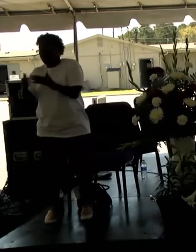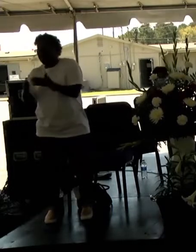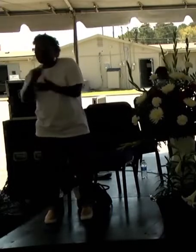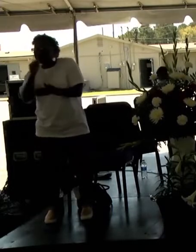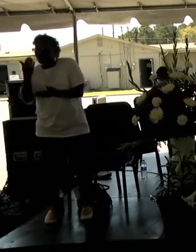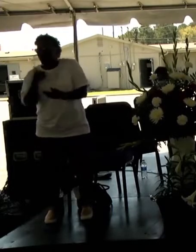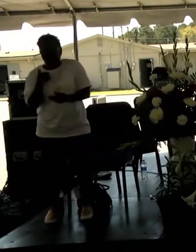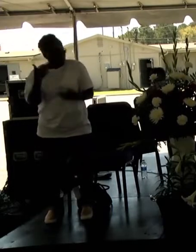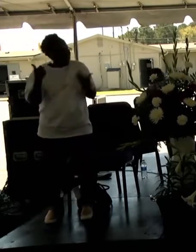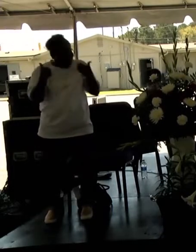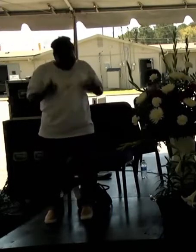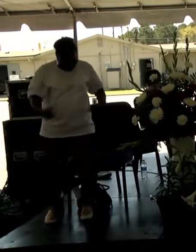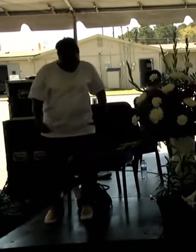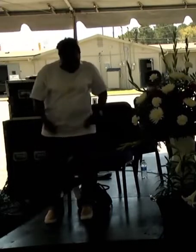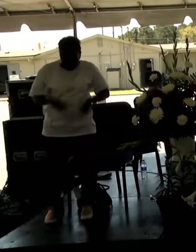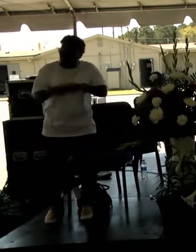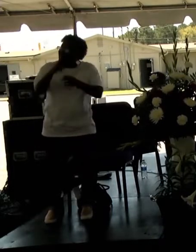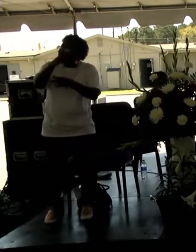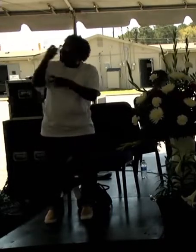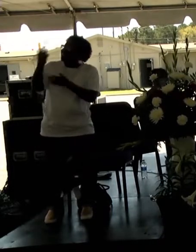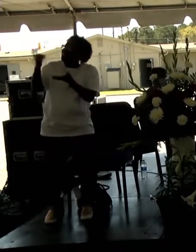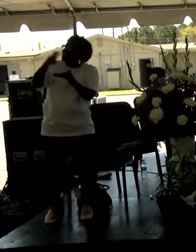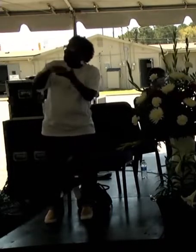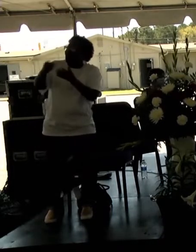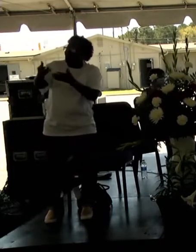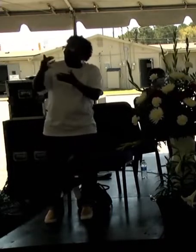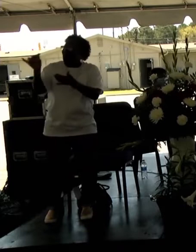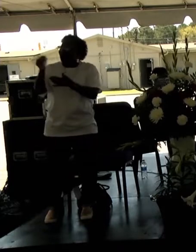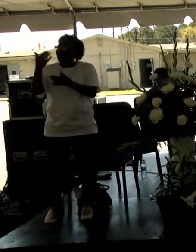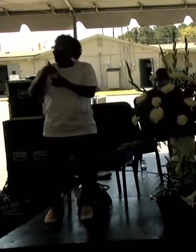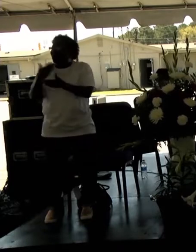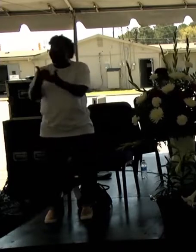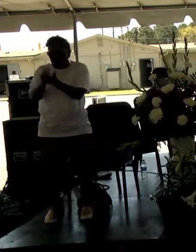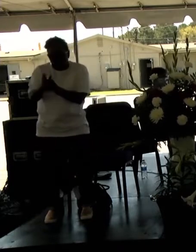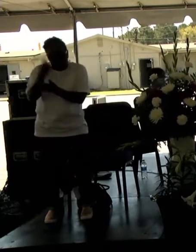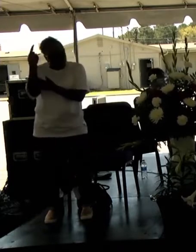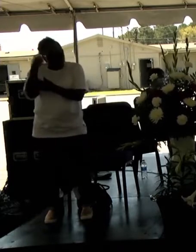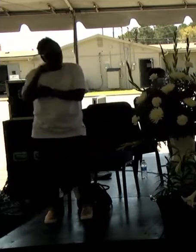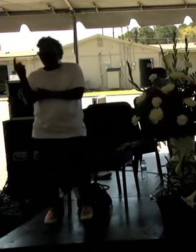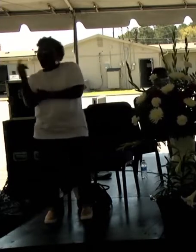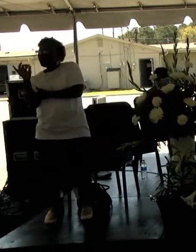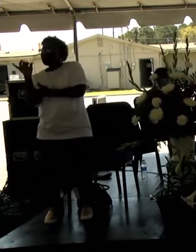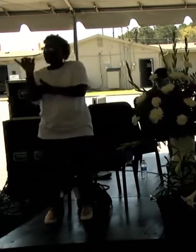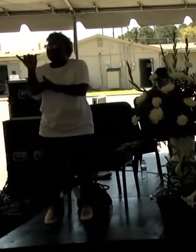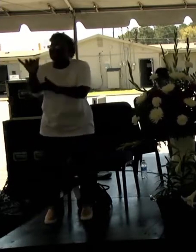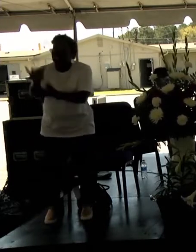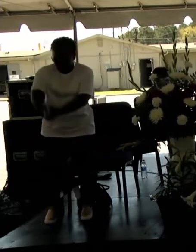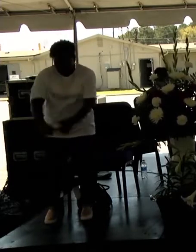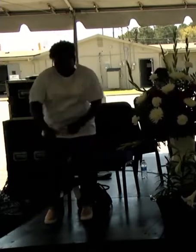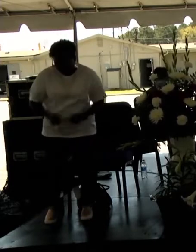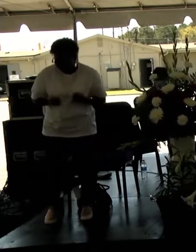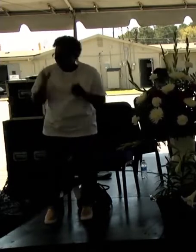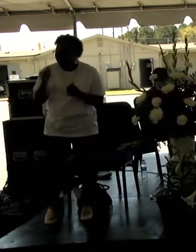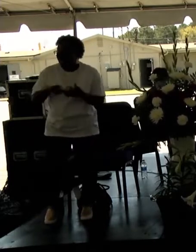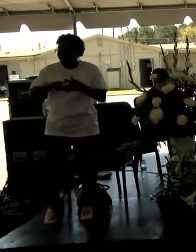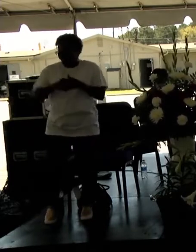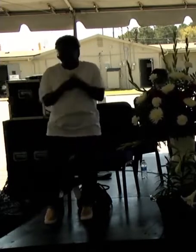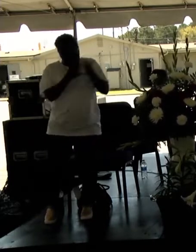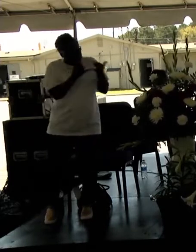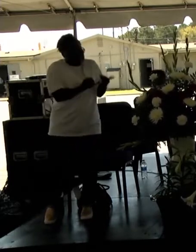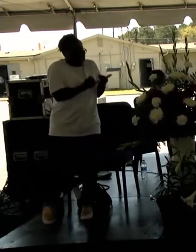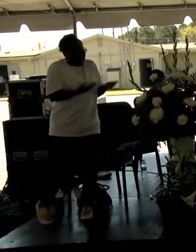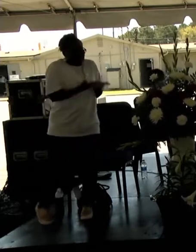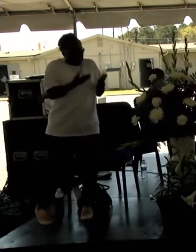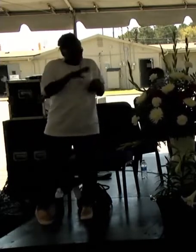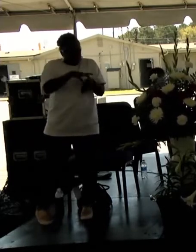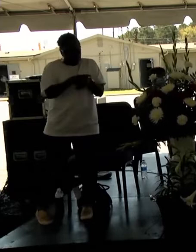have now. But he says, because I got up, you've got the right to everlasting life. Everlasting life starts right now on earth.